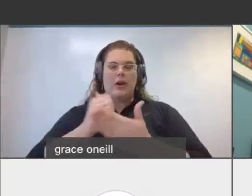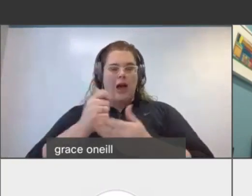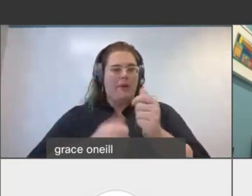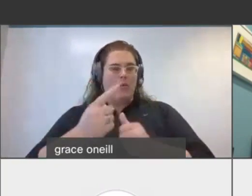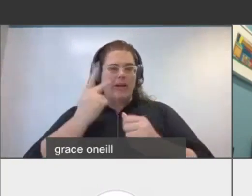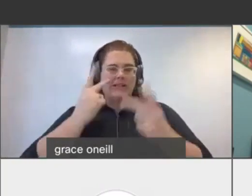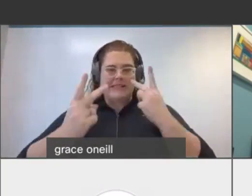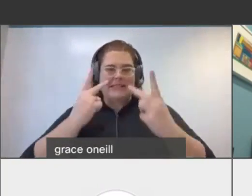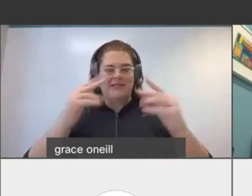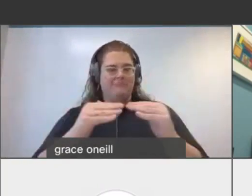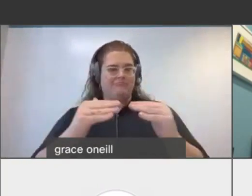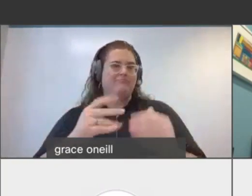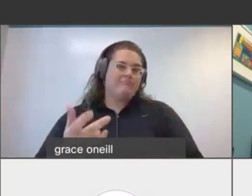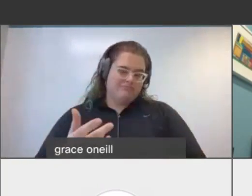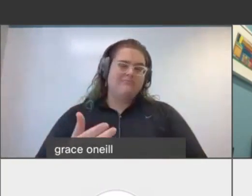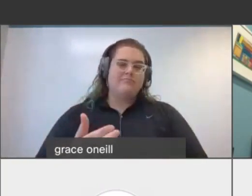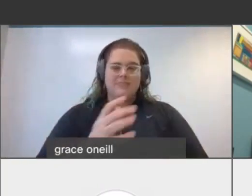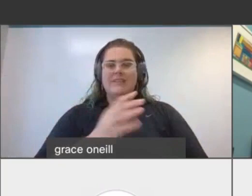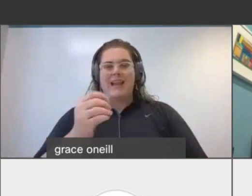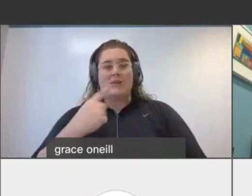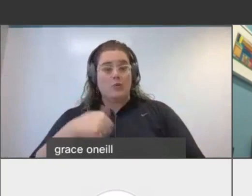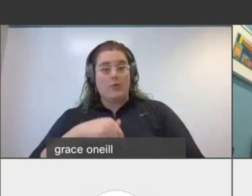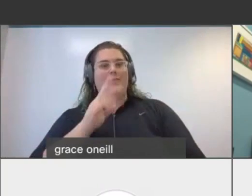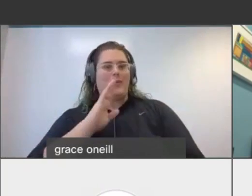so that we can read your question and respond to it.